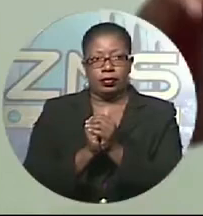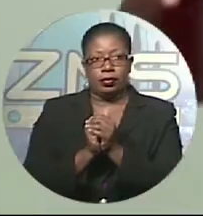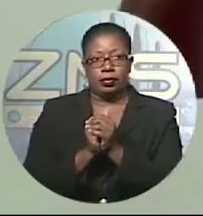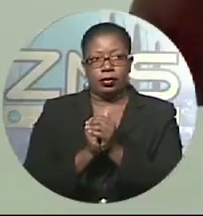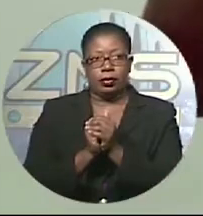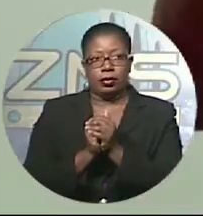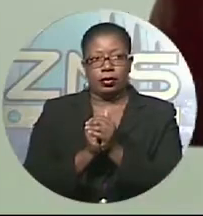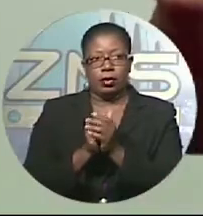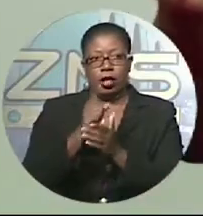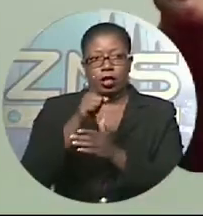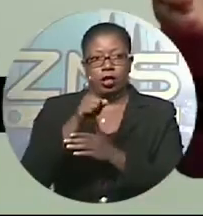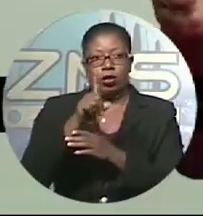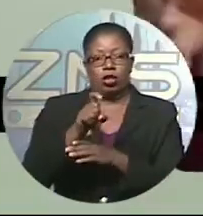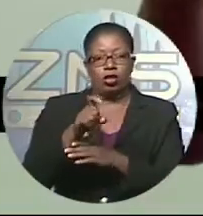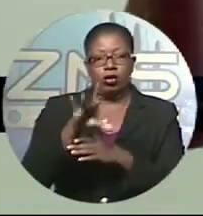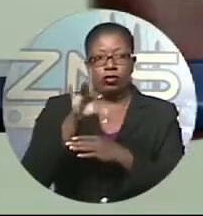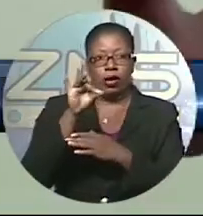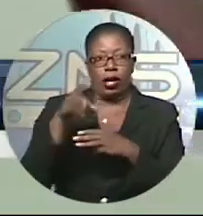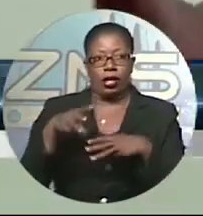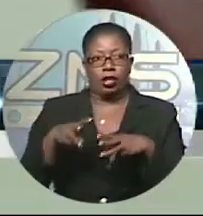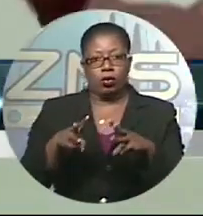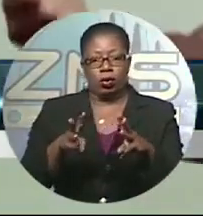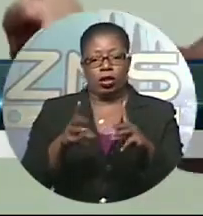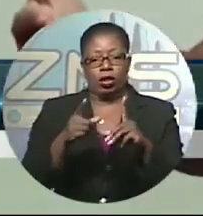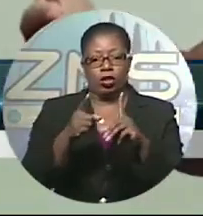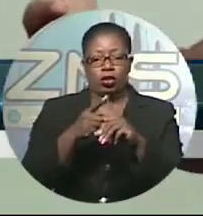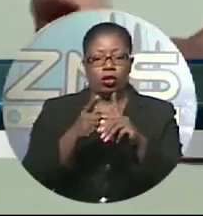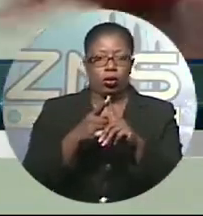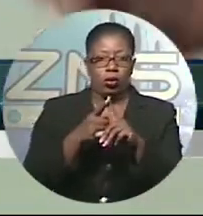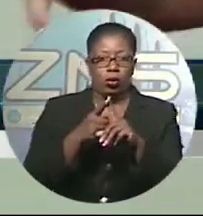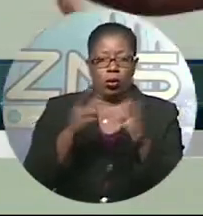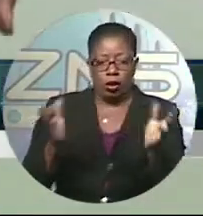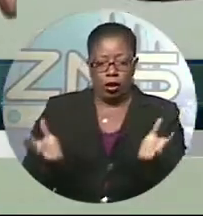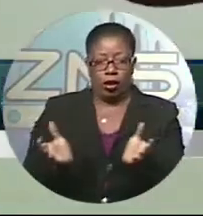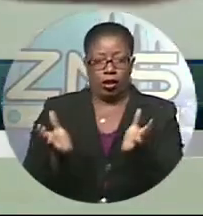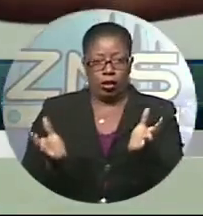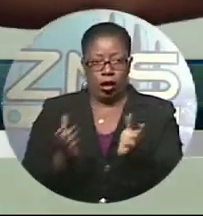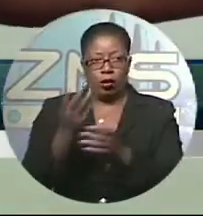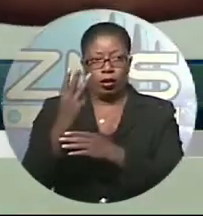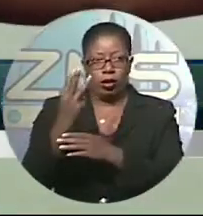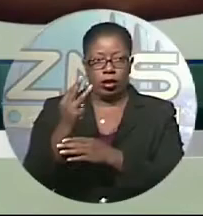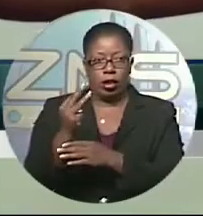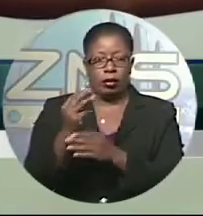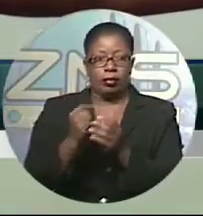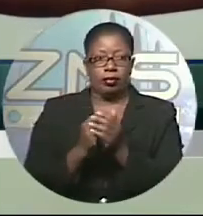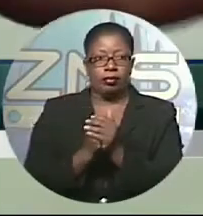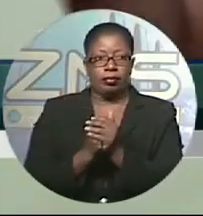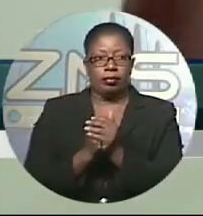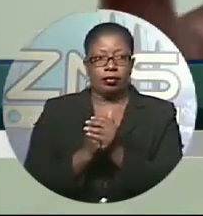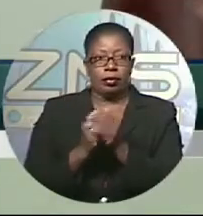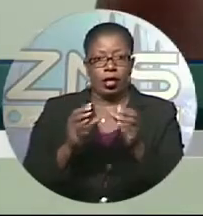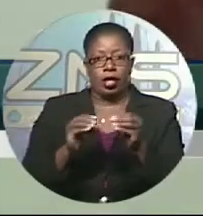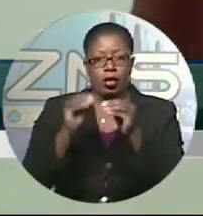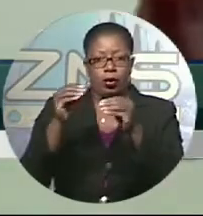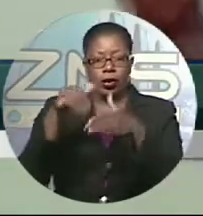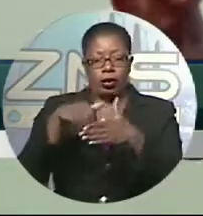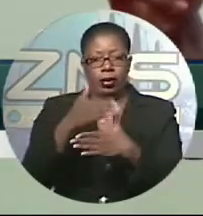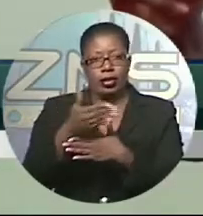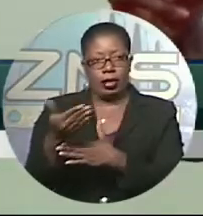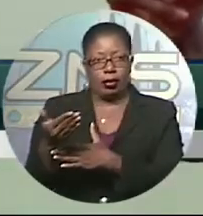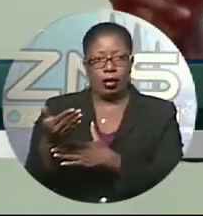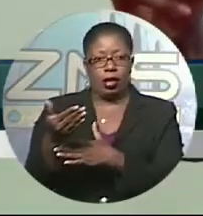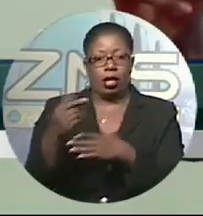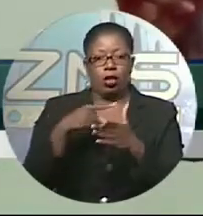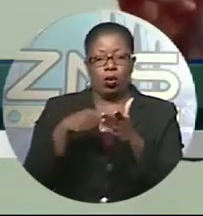You must find ways to motivate them, get them involved. And when we do